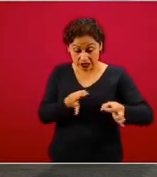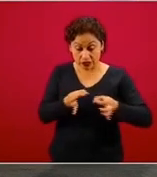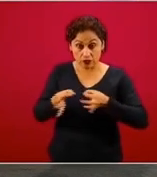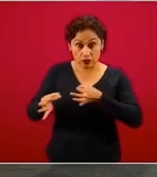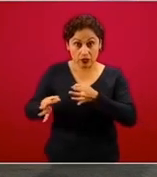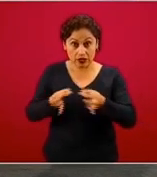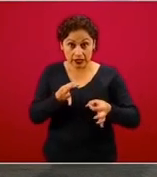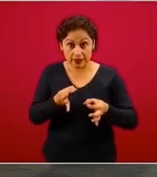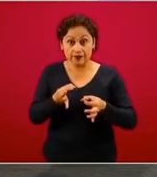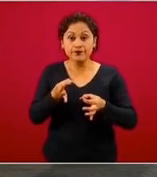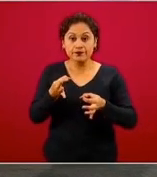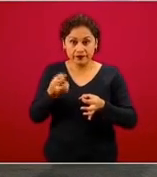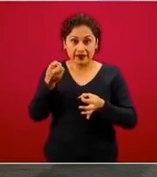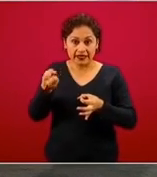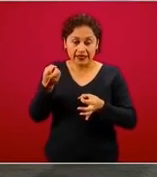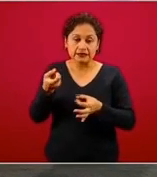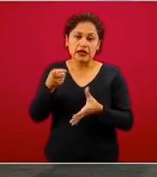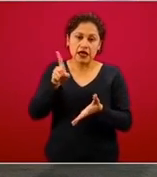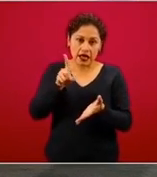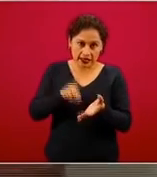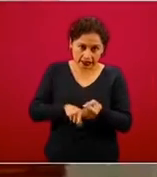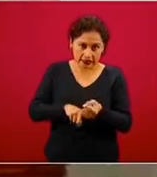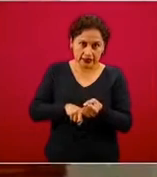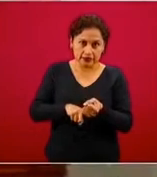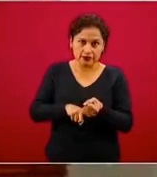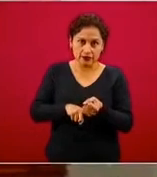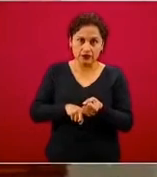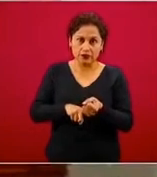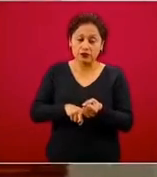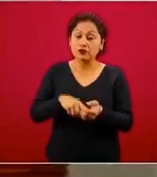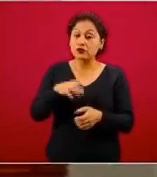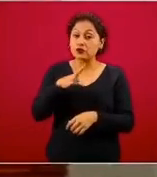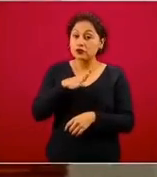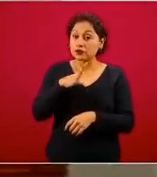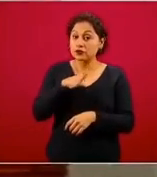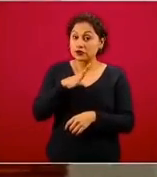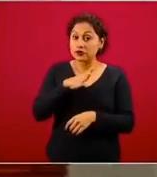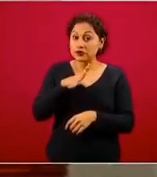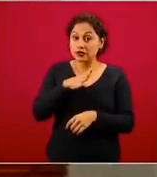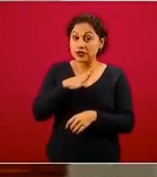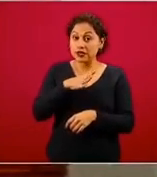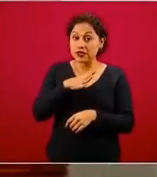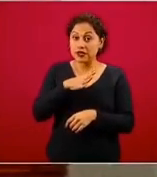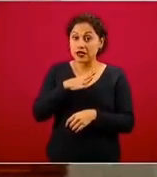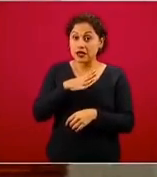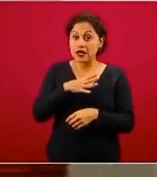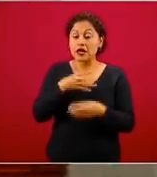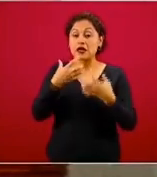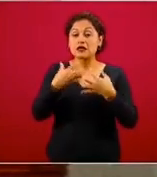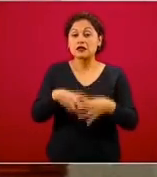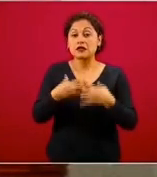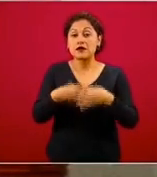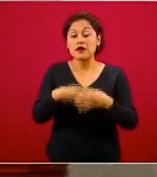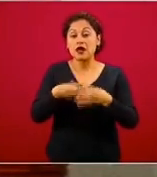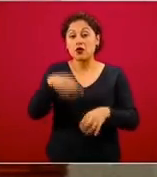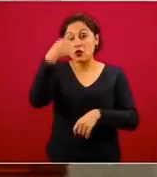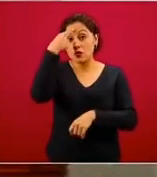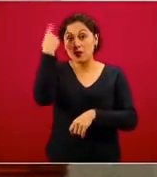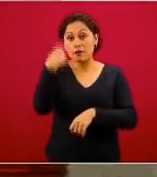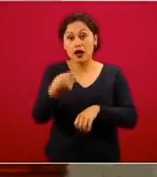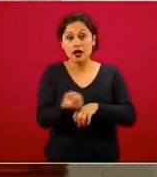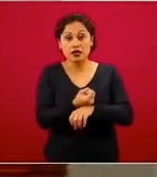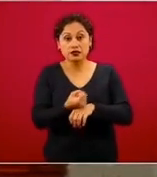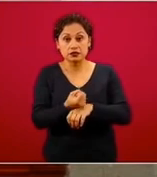una angiotensina y en su nombre lo lleva, va a regular la tensión de los vasos. as I was Por eso